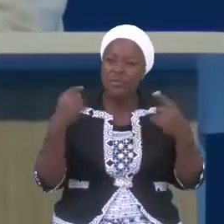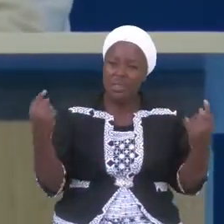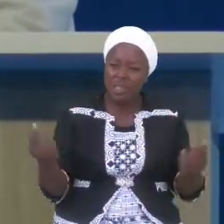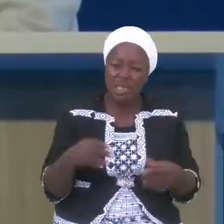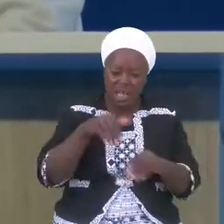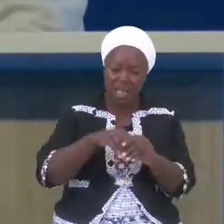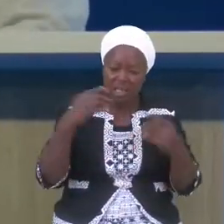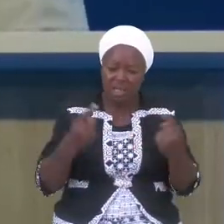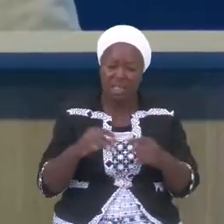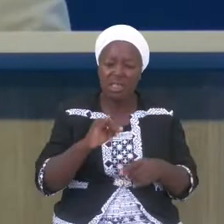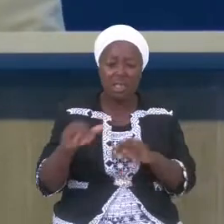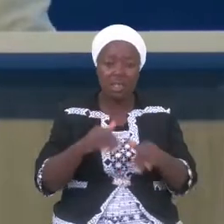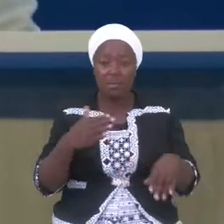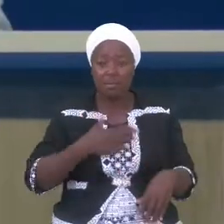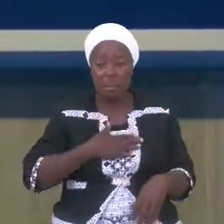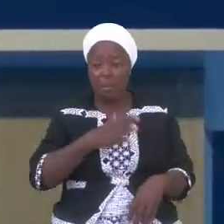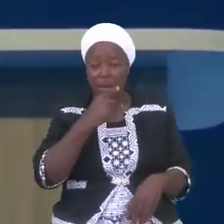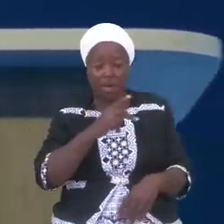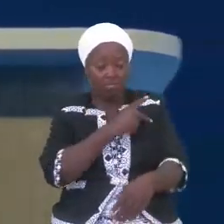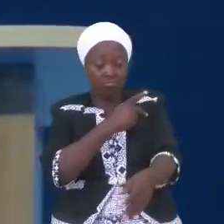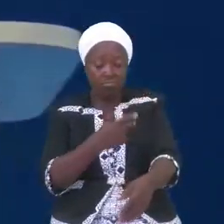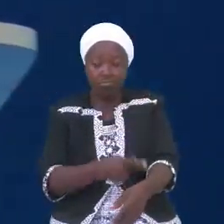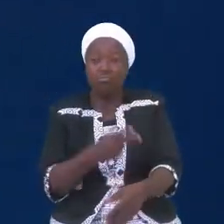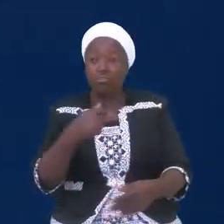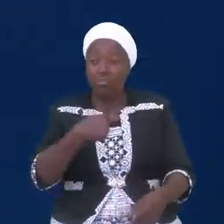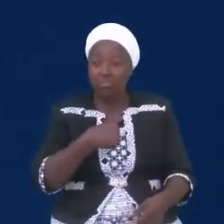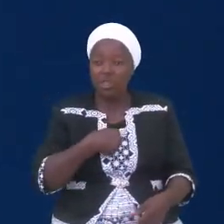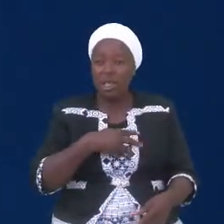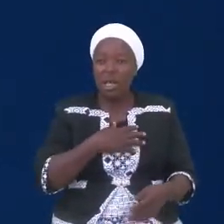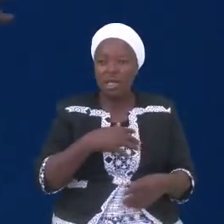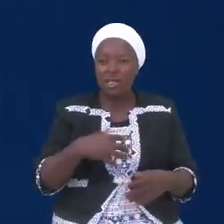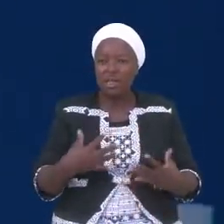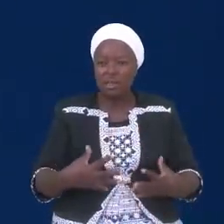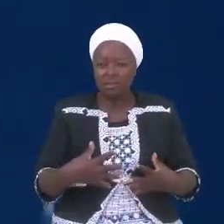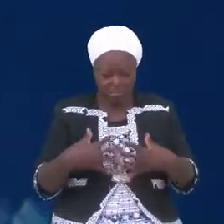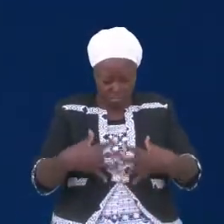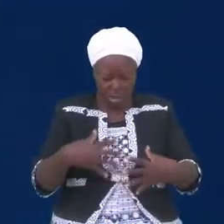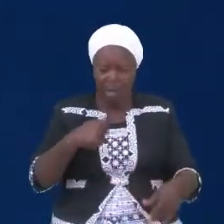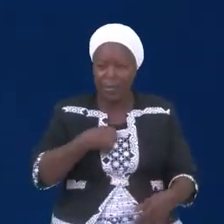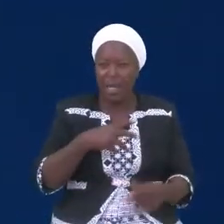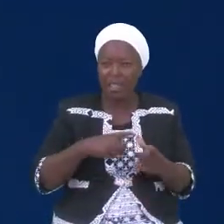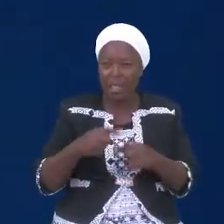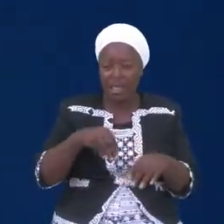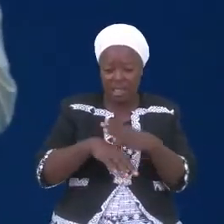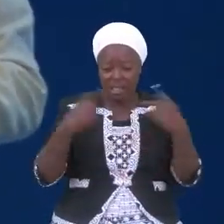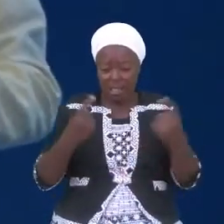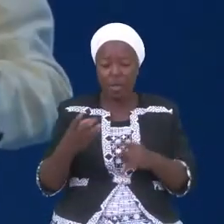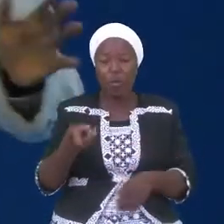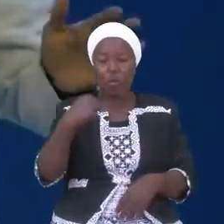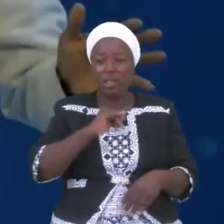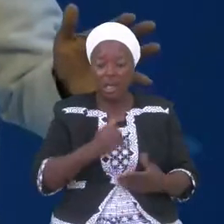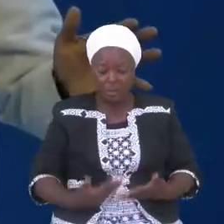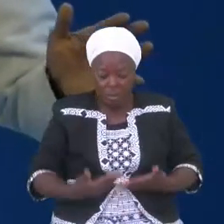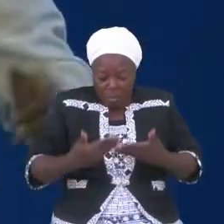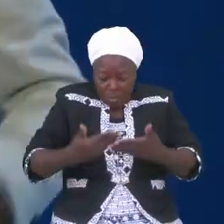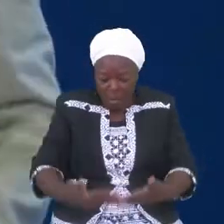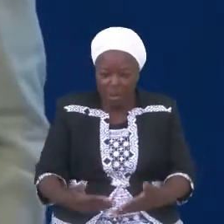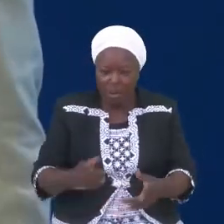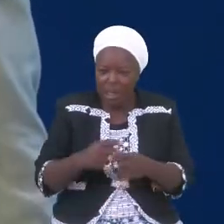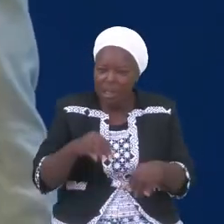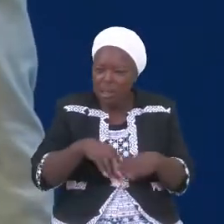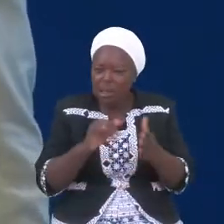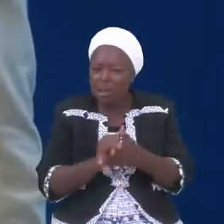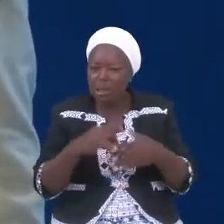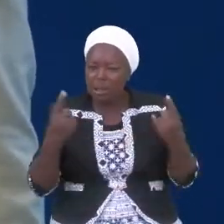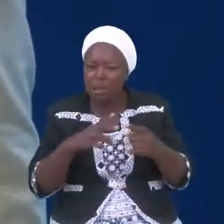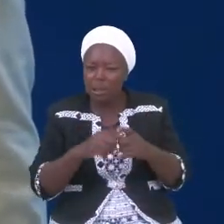mother conceive me. In transgression was I born. And it says the transgressor, he begins to transgress